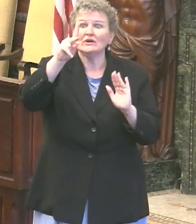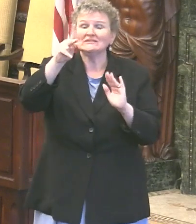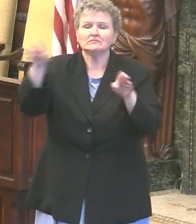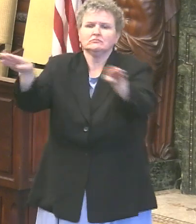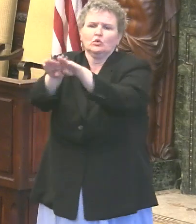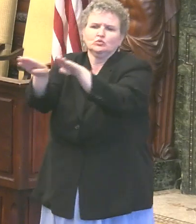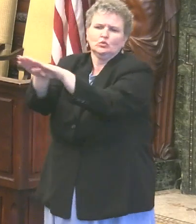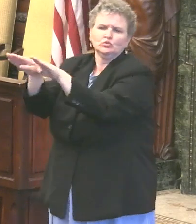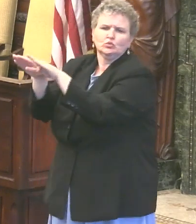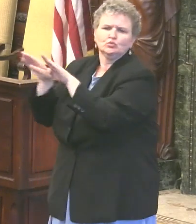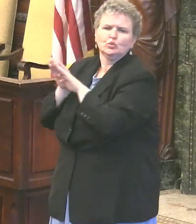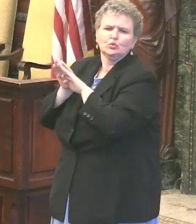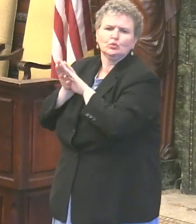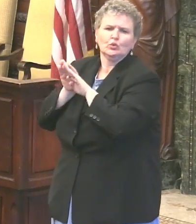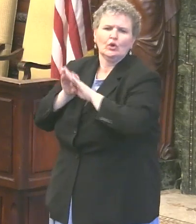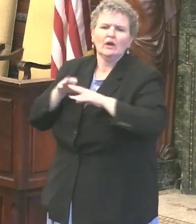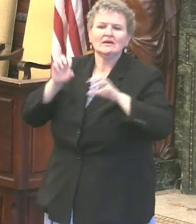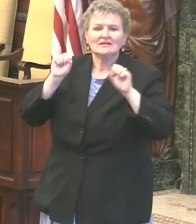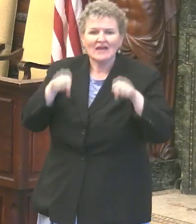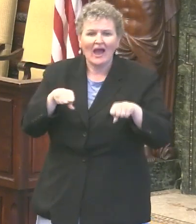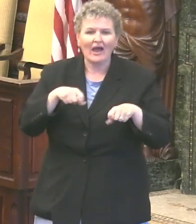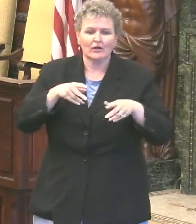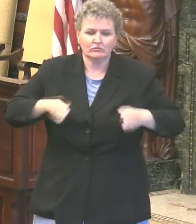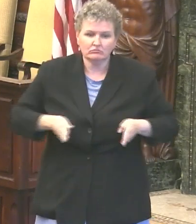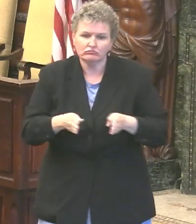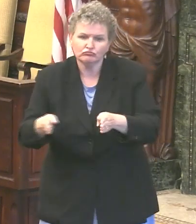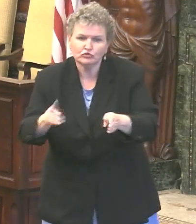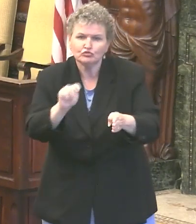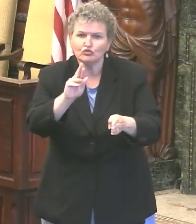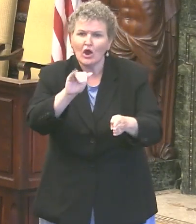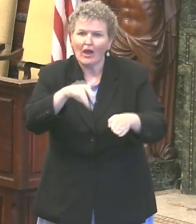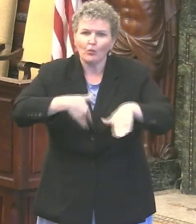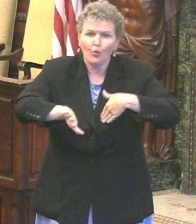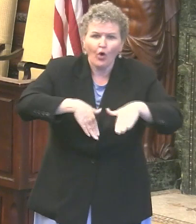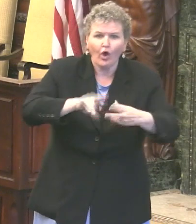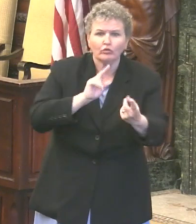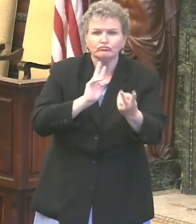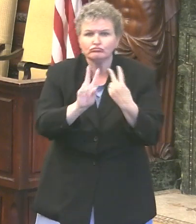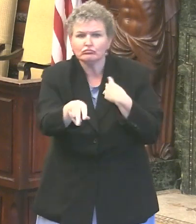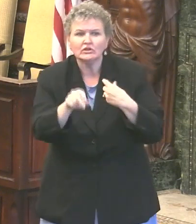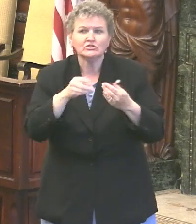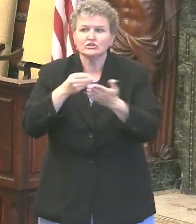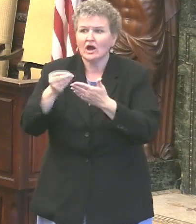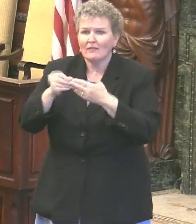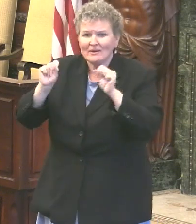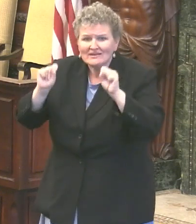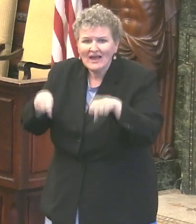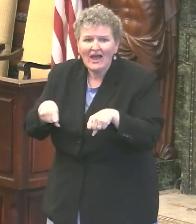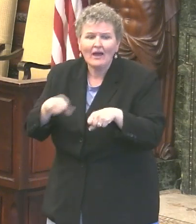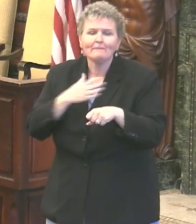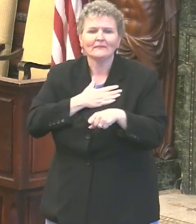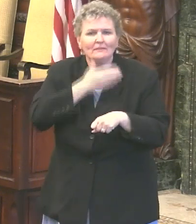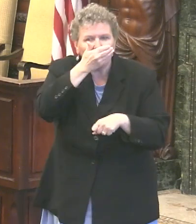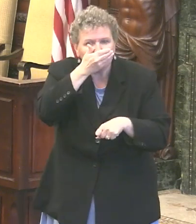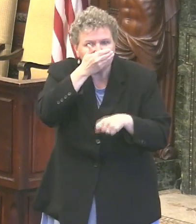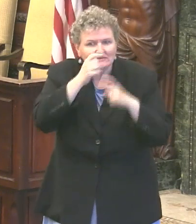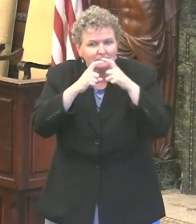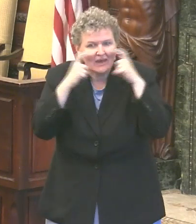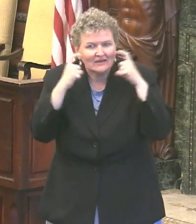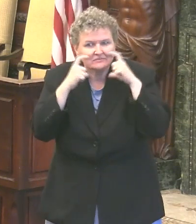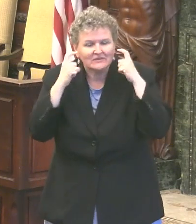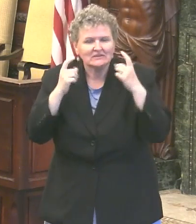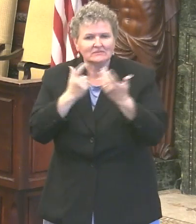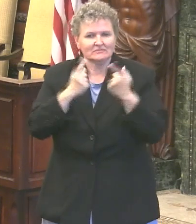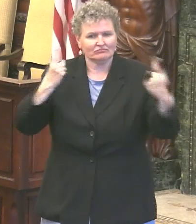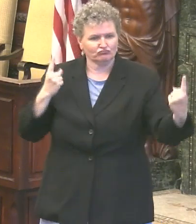we allow people to walk on trails, we allow people to go to stores and shop there, but with masks and with distance and barriers and the rest of